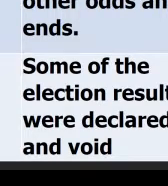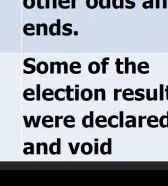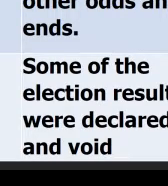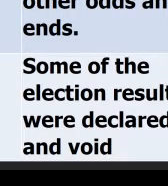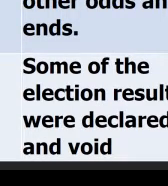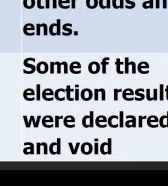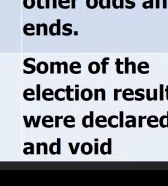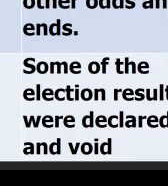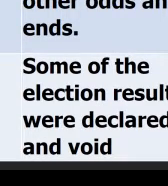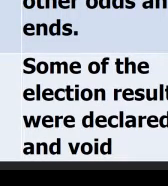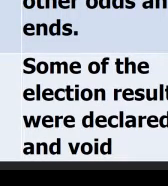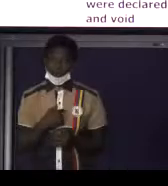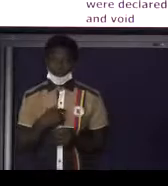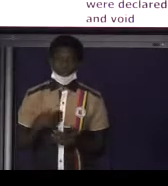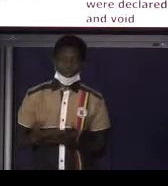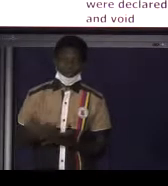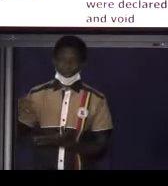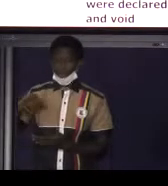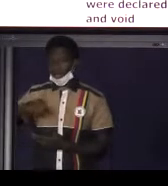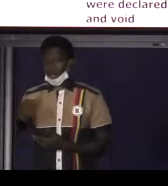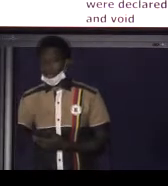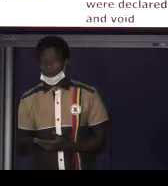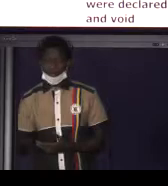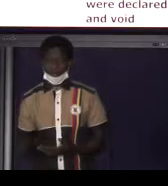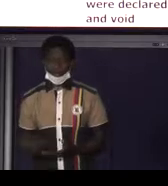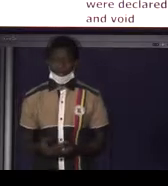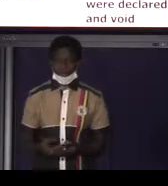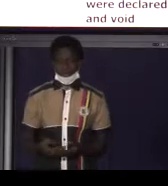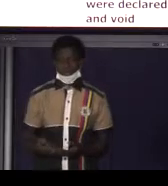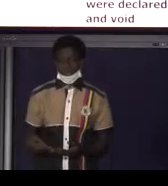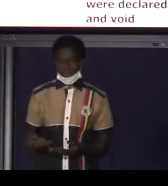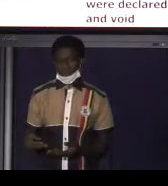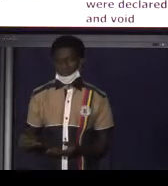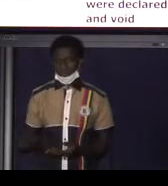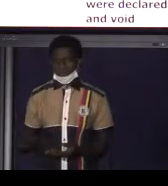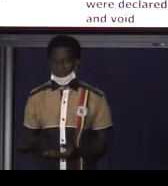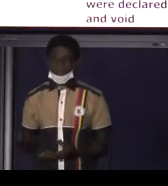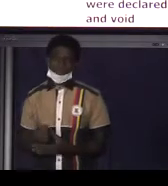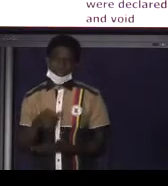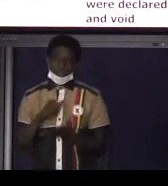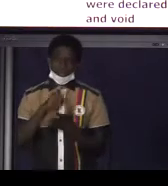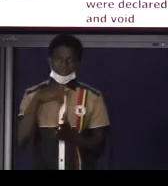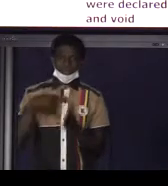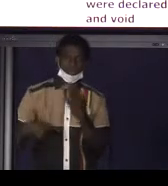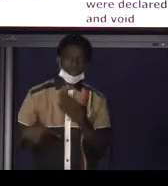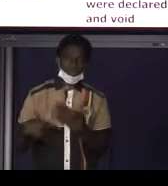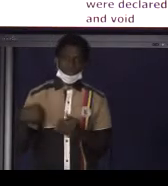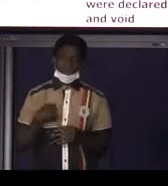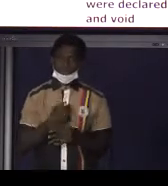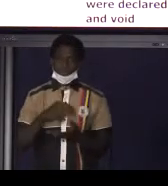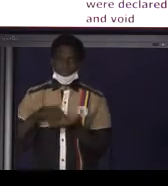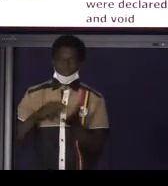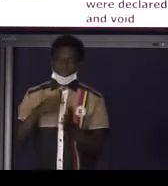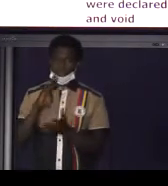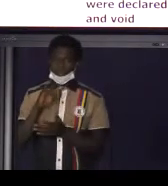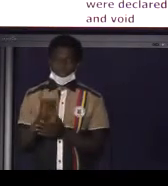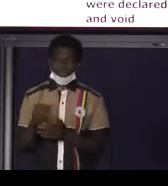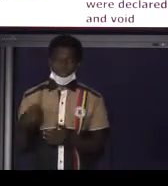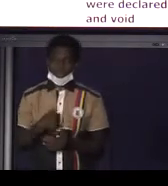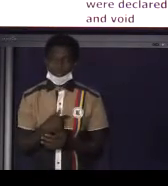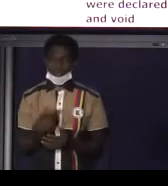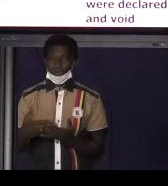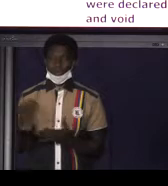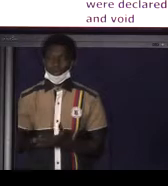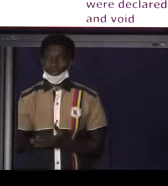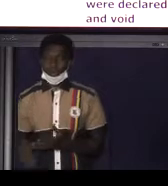we bought other articles. We bought other articles. That is what we meant by saying we